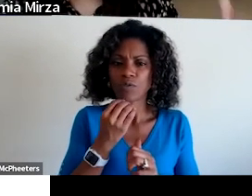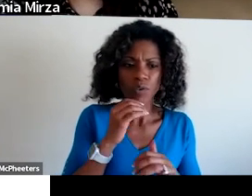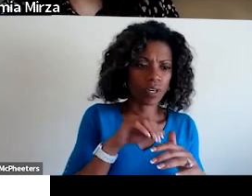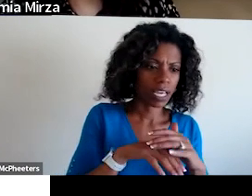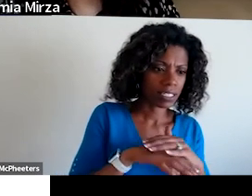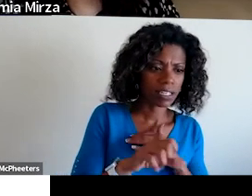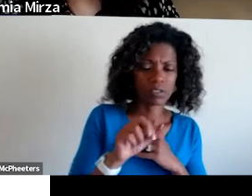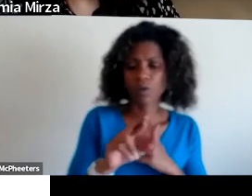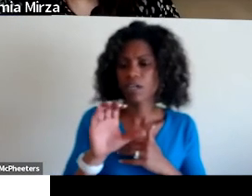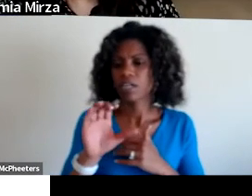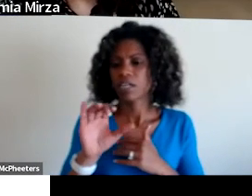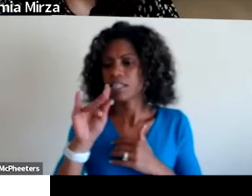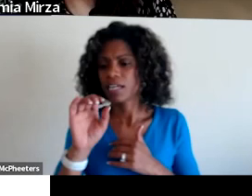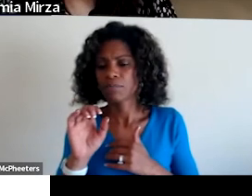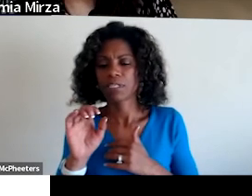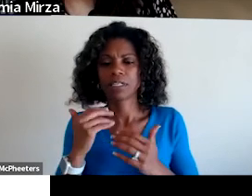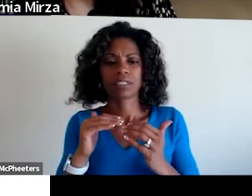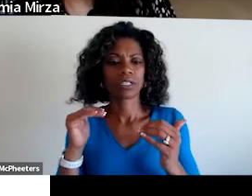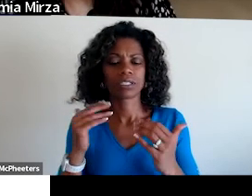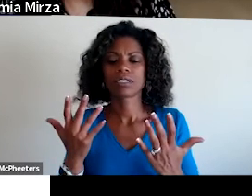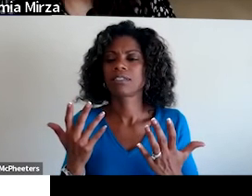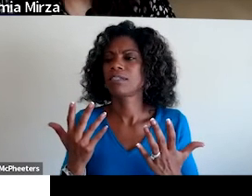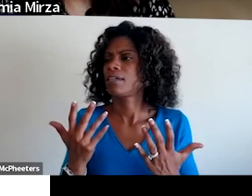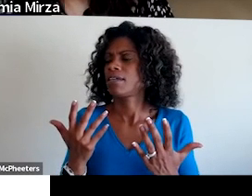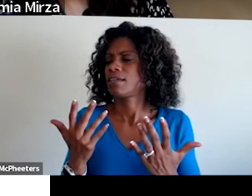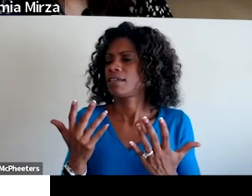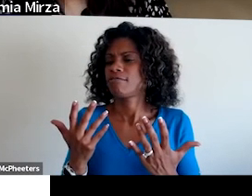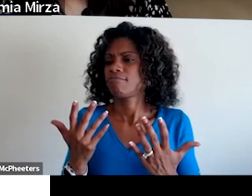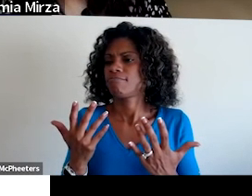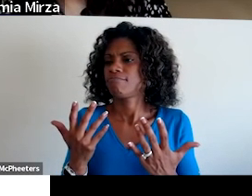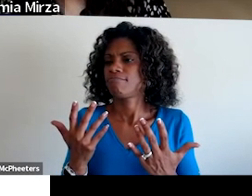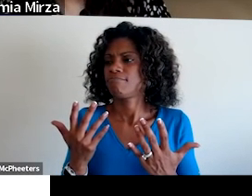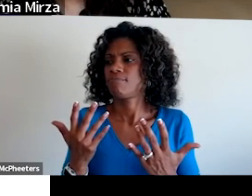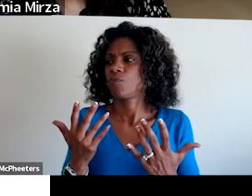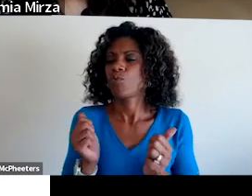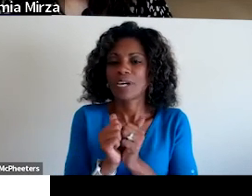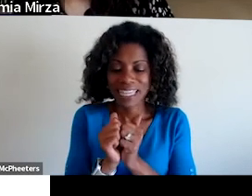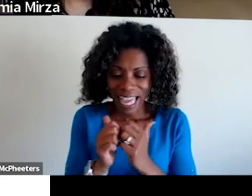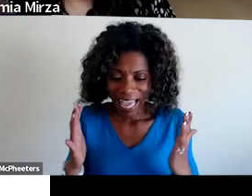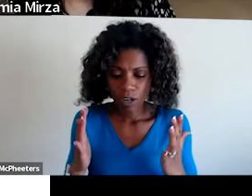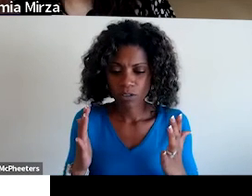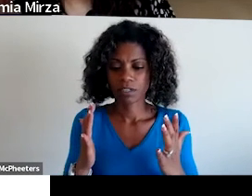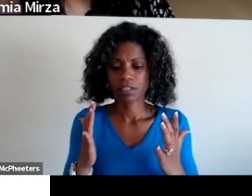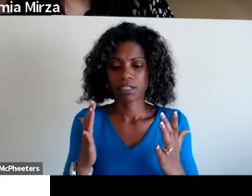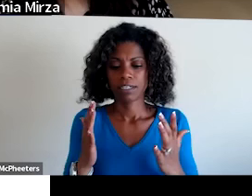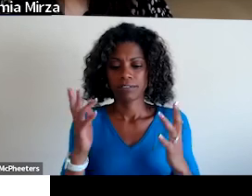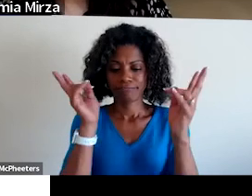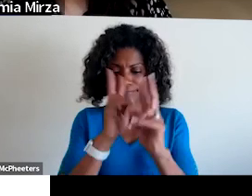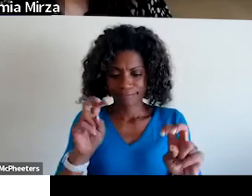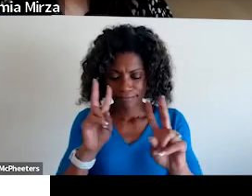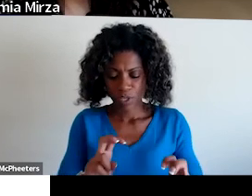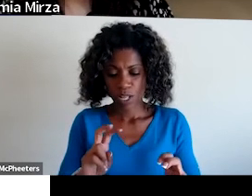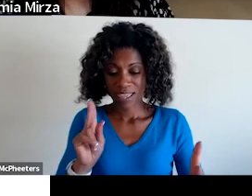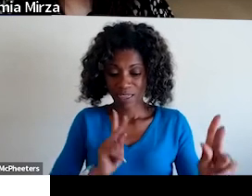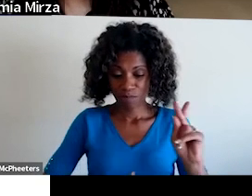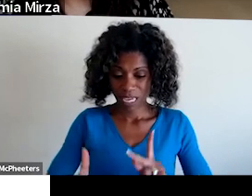whatever issue you're working on without really looking at the populations that are most